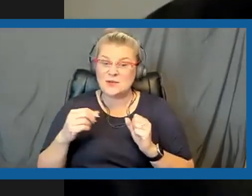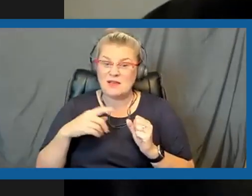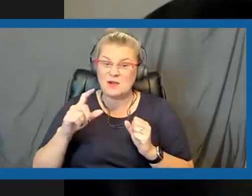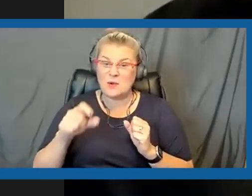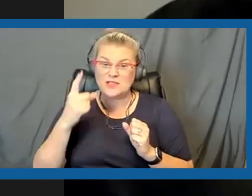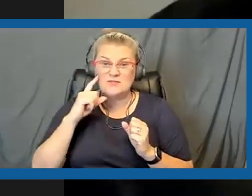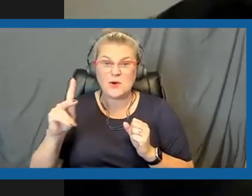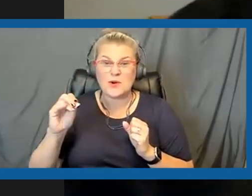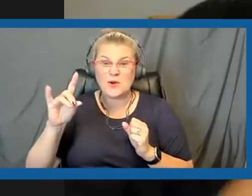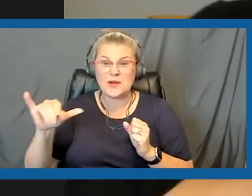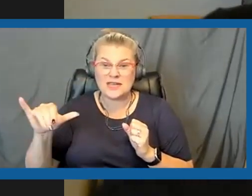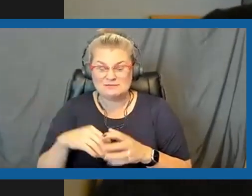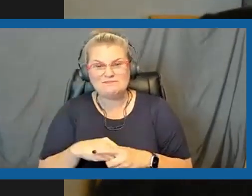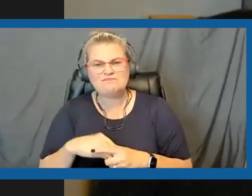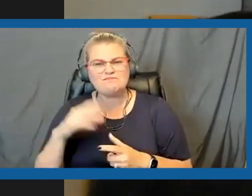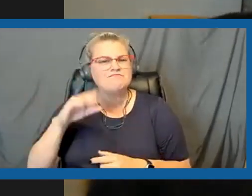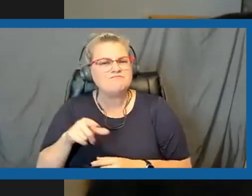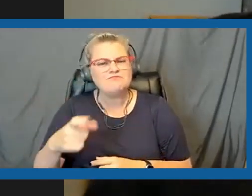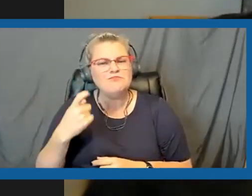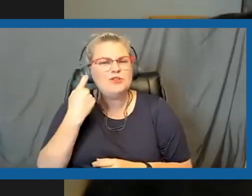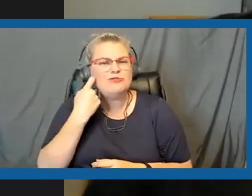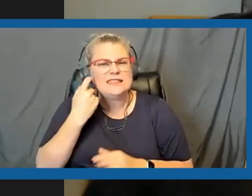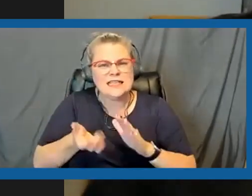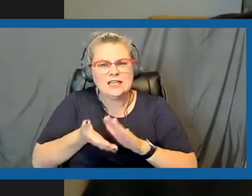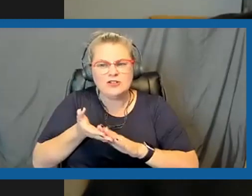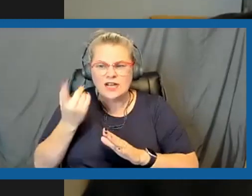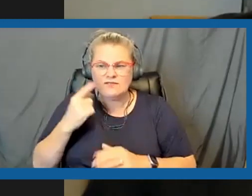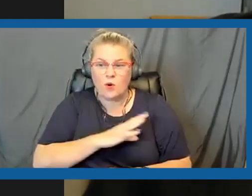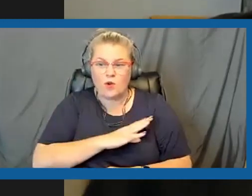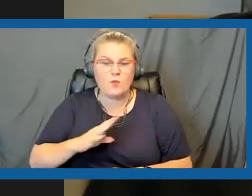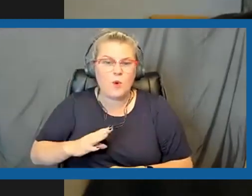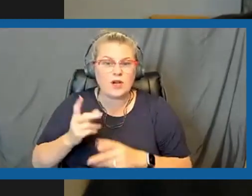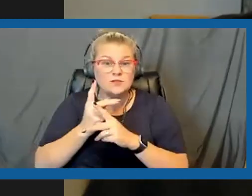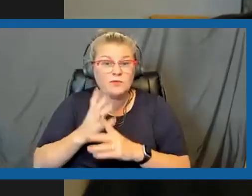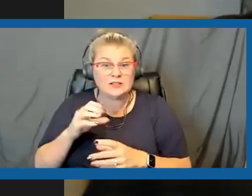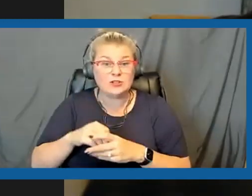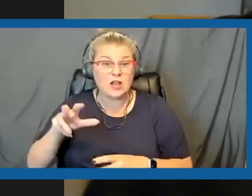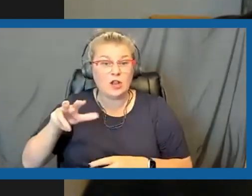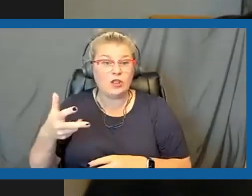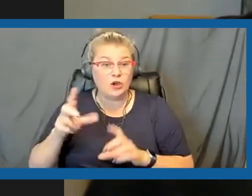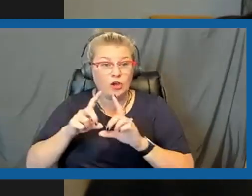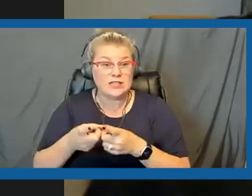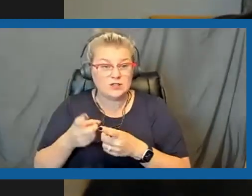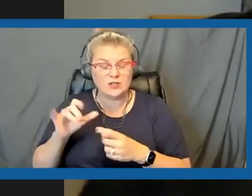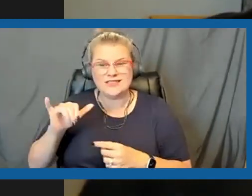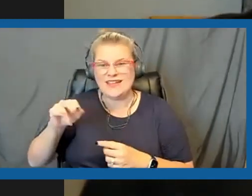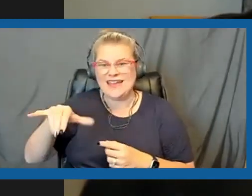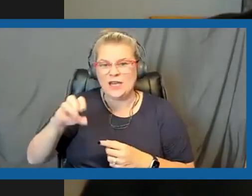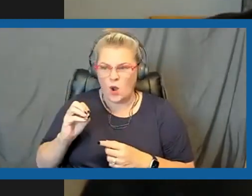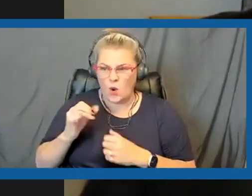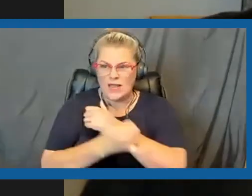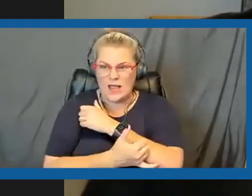Cody. I know that you recently ran for Board of Supervisors in the 3rd District of Inyo County.